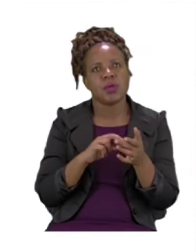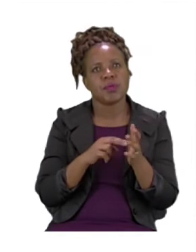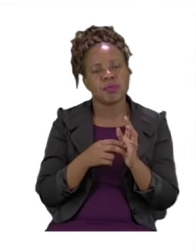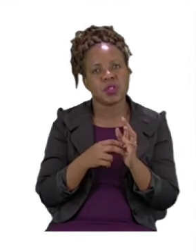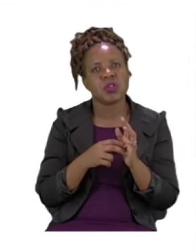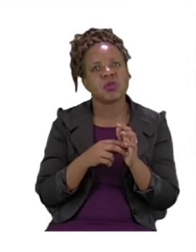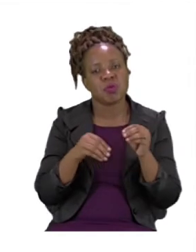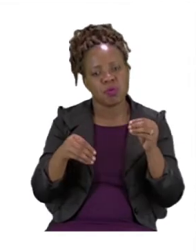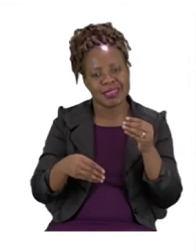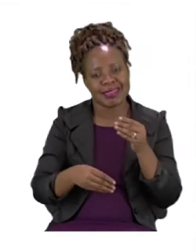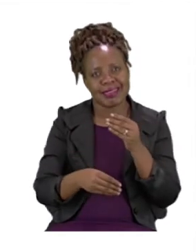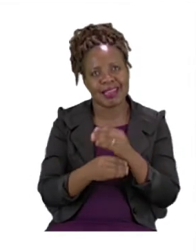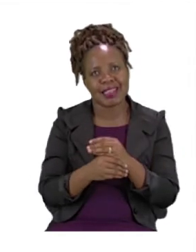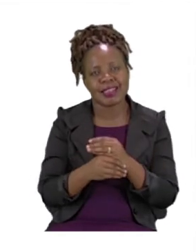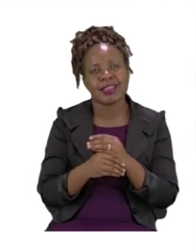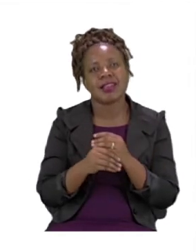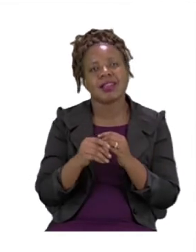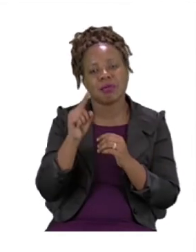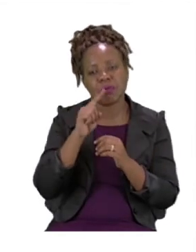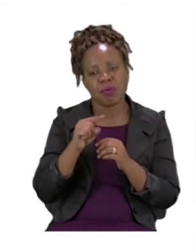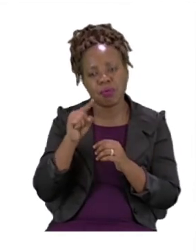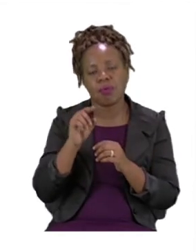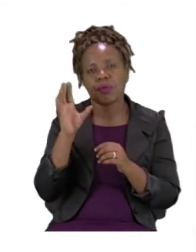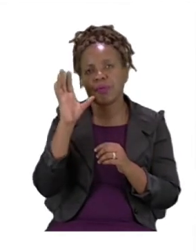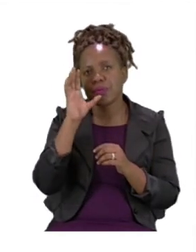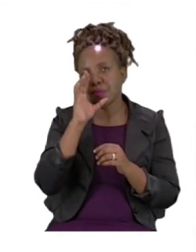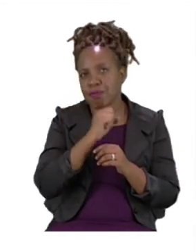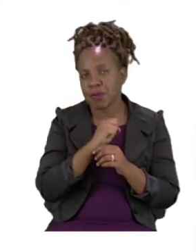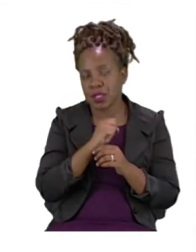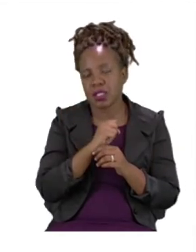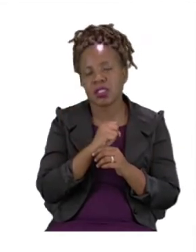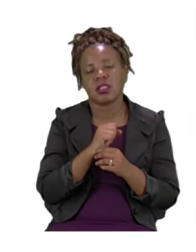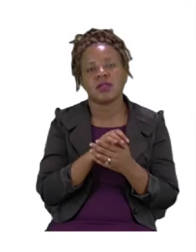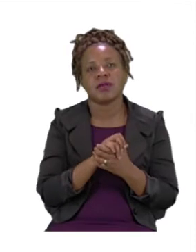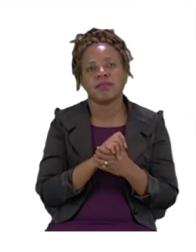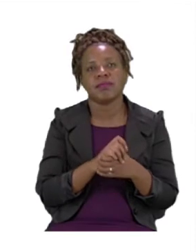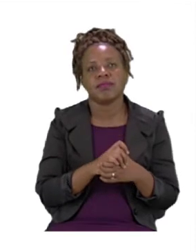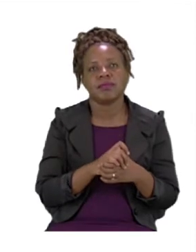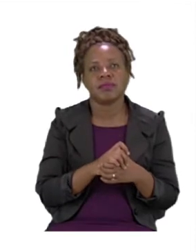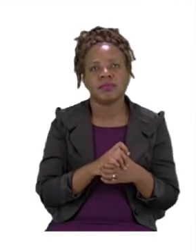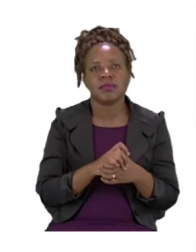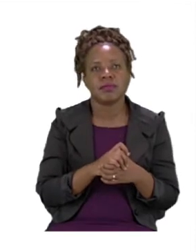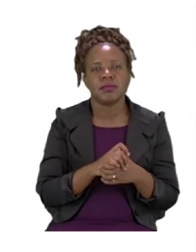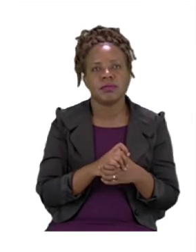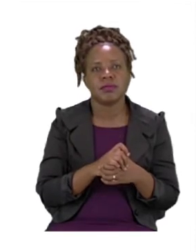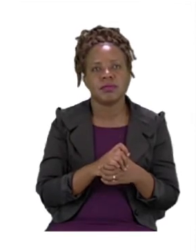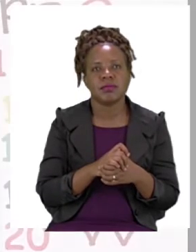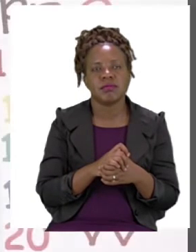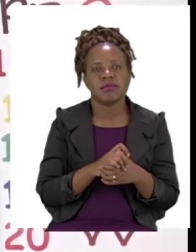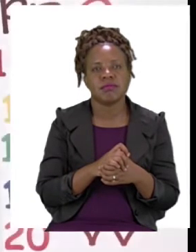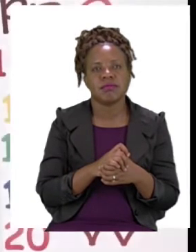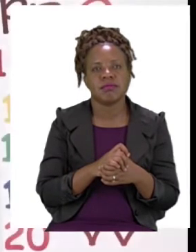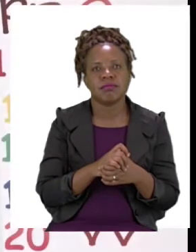2. So that is what you're going to do for the rest of the frames. Let's do the one next to it together.